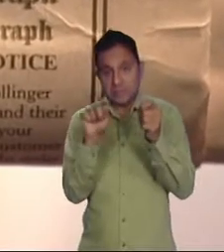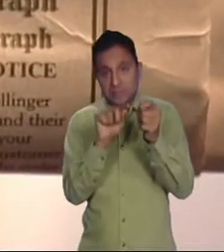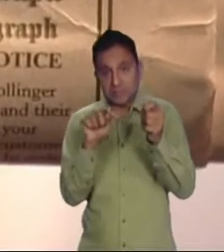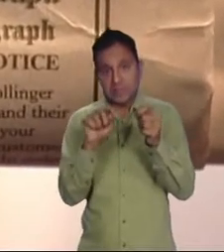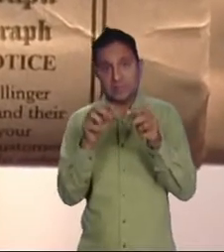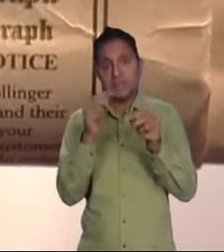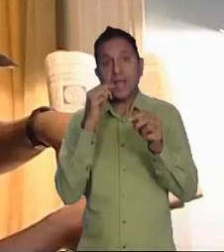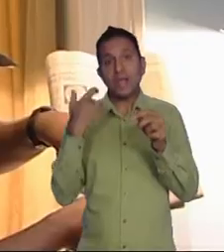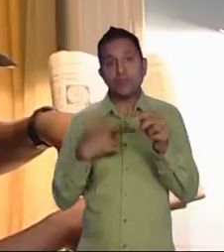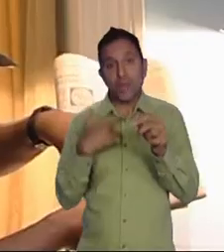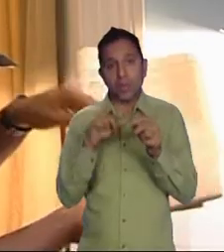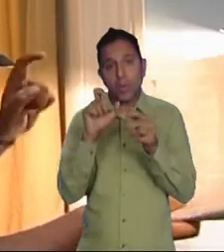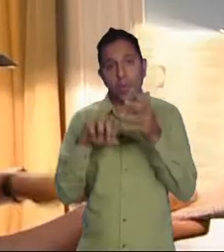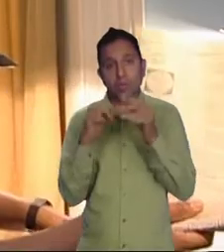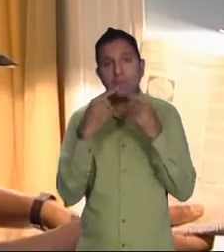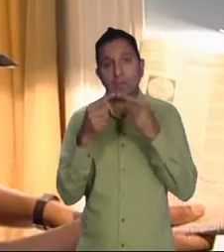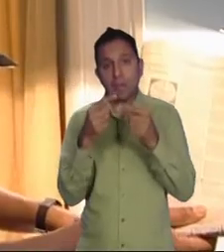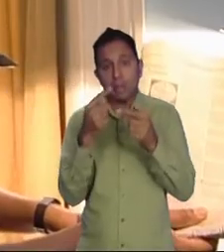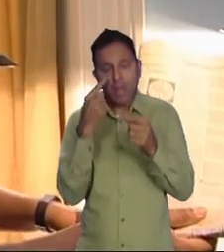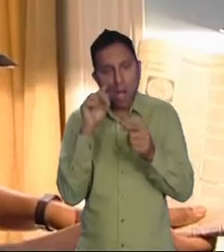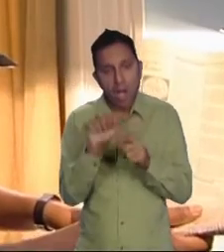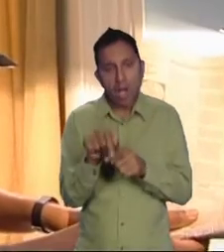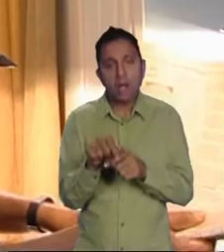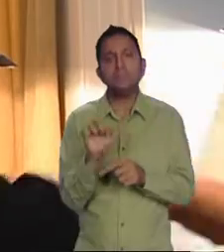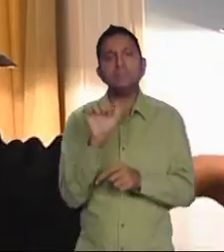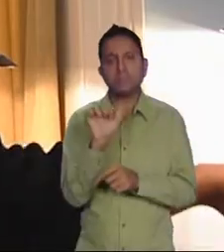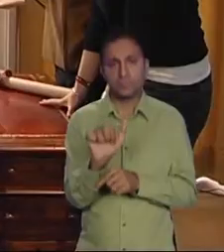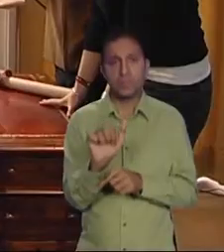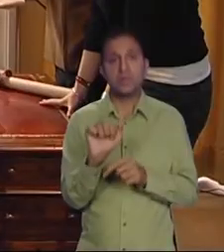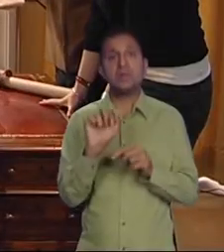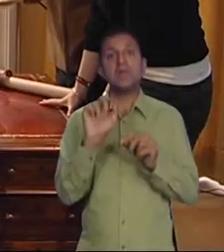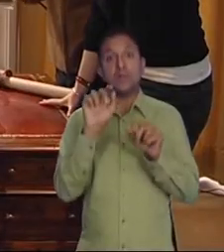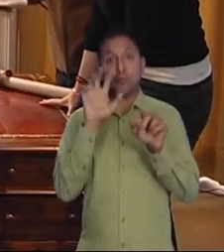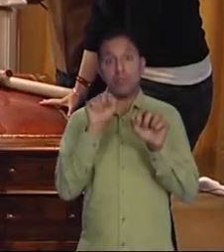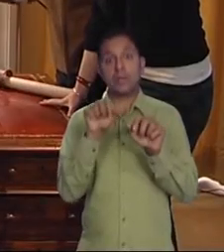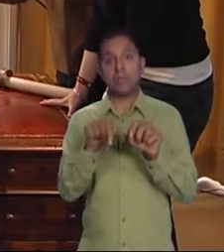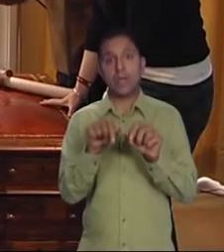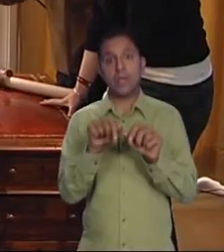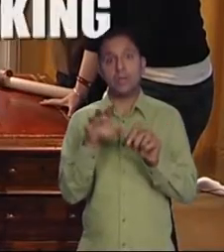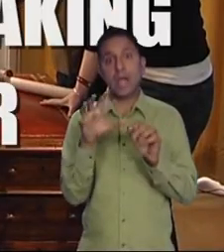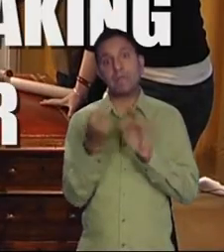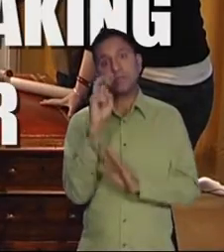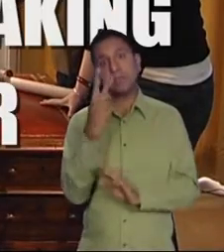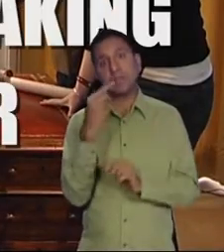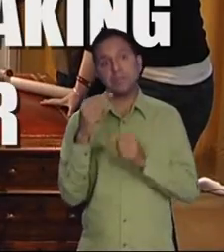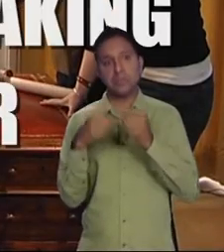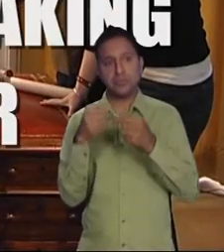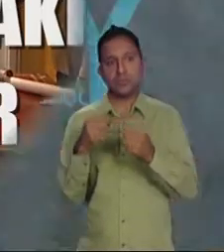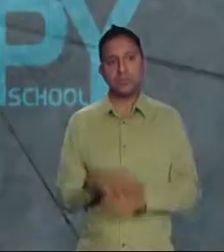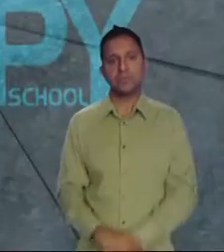Yeah. Crack that, and you get the second rotor position. Just like that. Just like that.